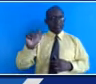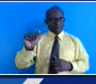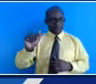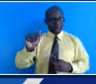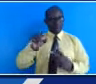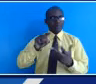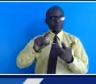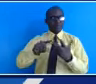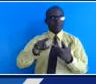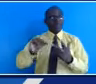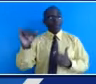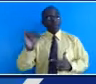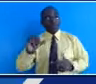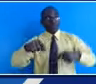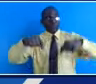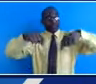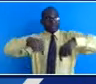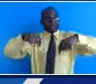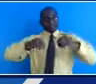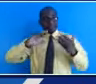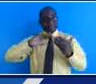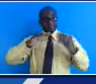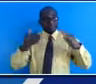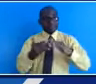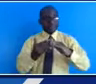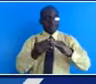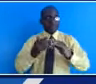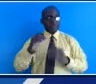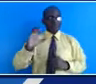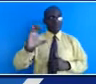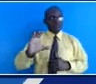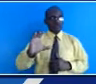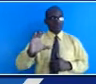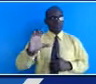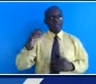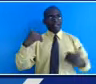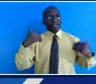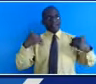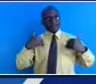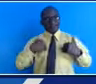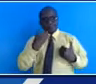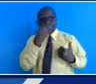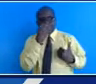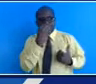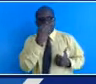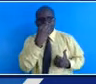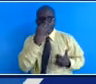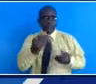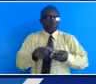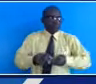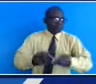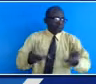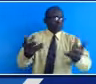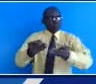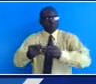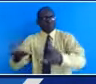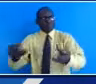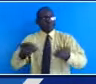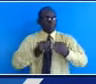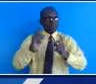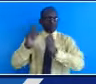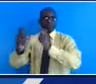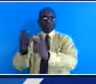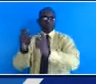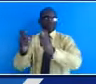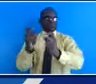very creatively supporting local businesses by patronizing them and then delivering the food that they purchased there to